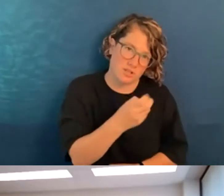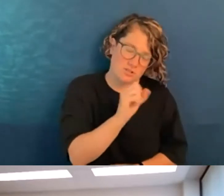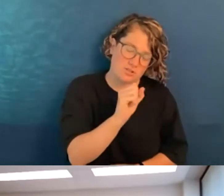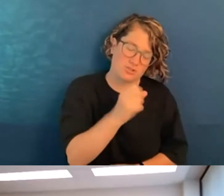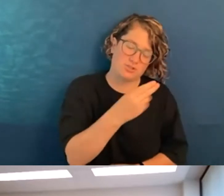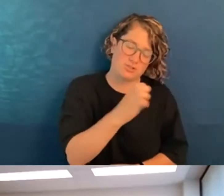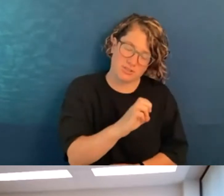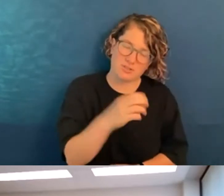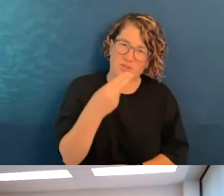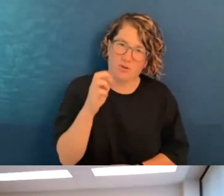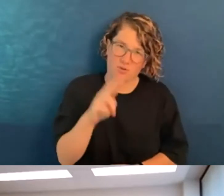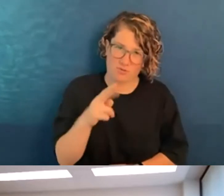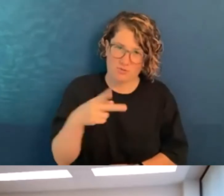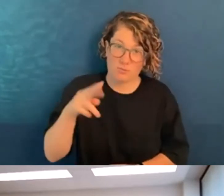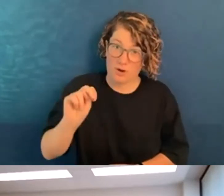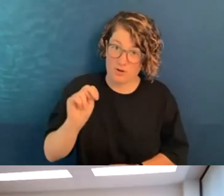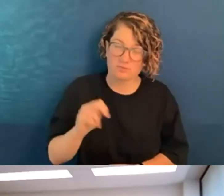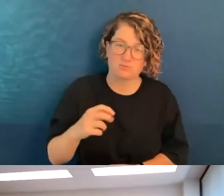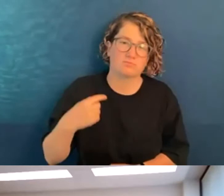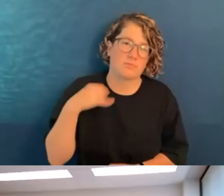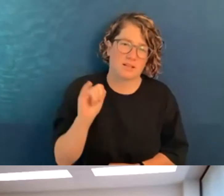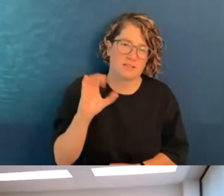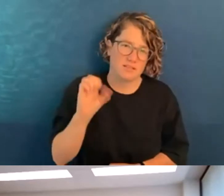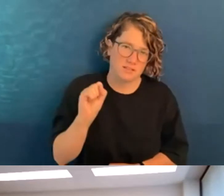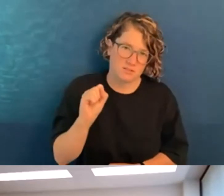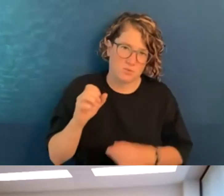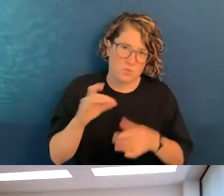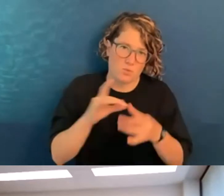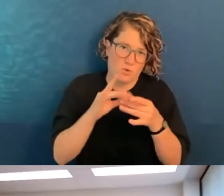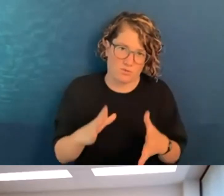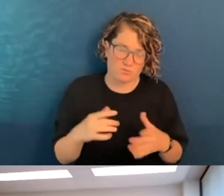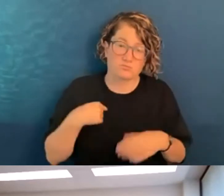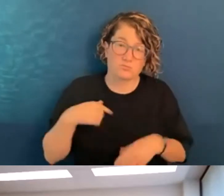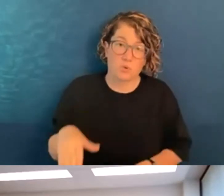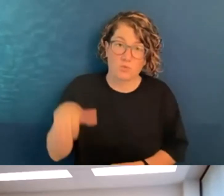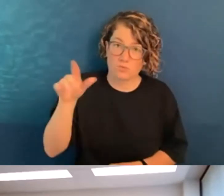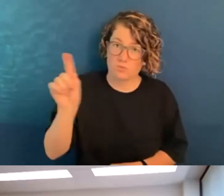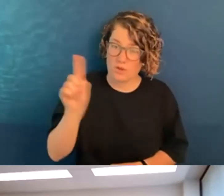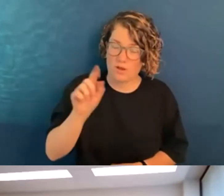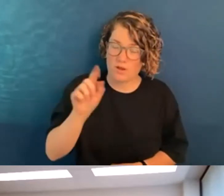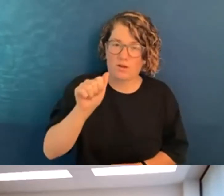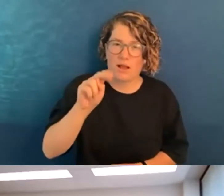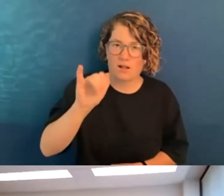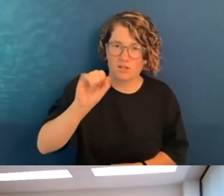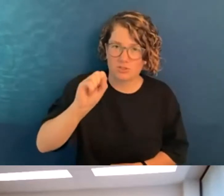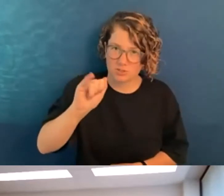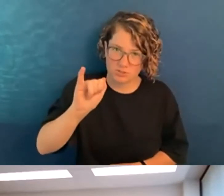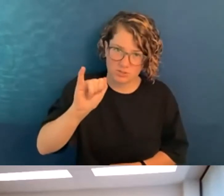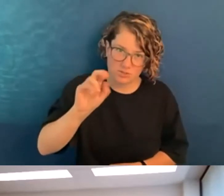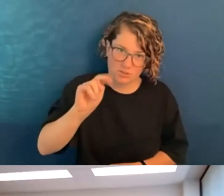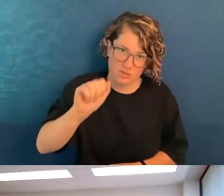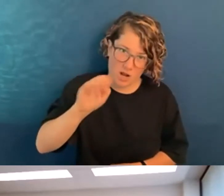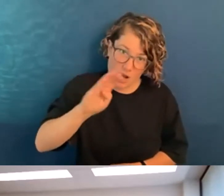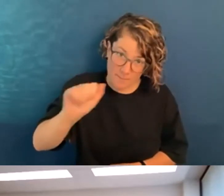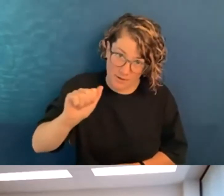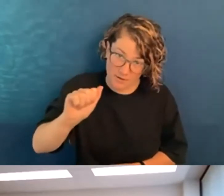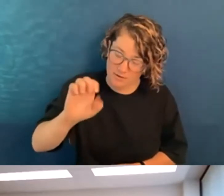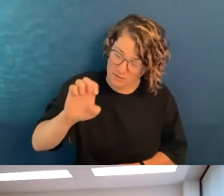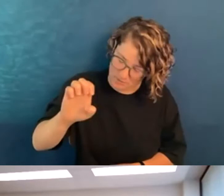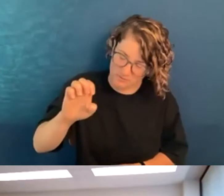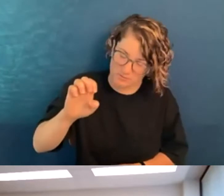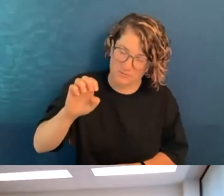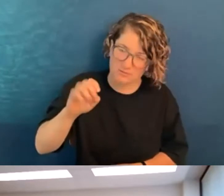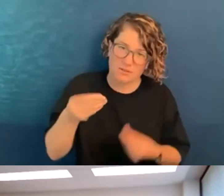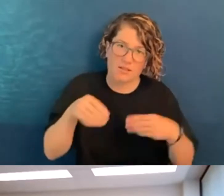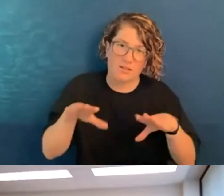on the traditional territories of the Anishinaabe, Oji Cree, Dene,